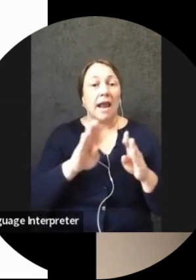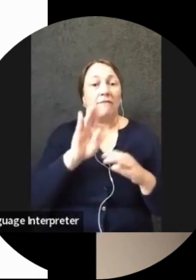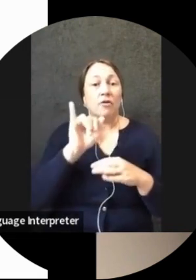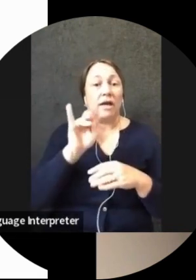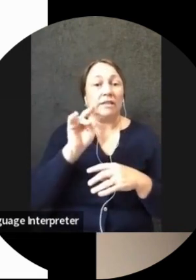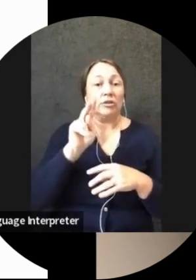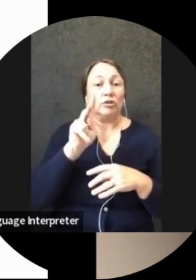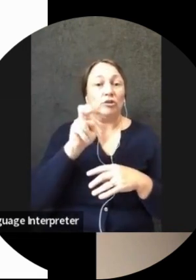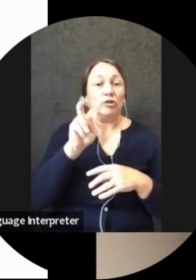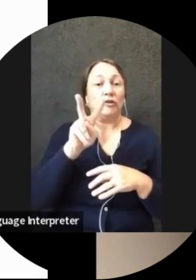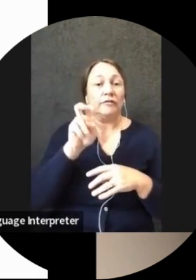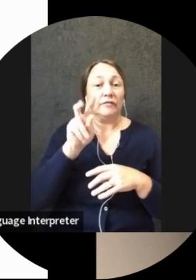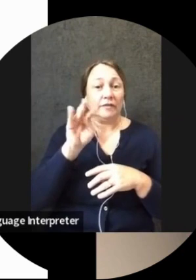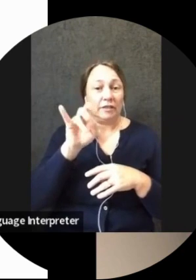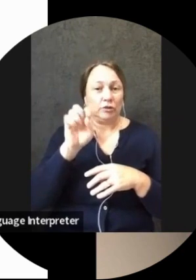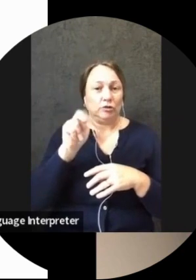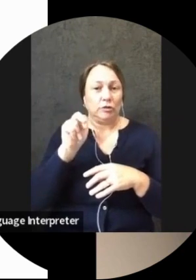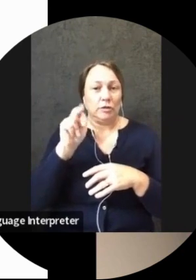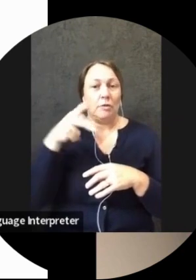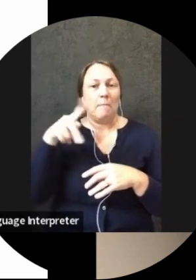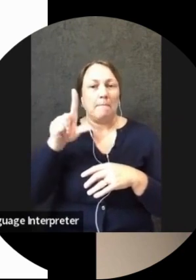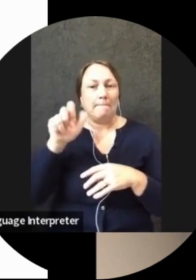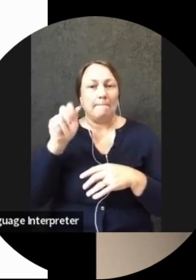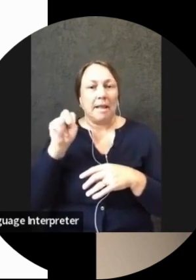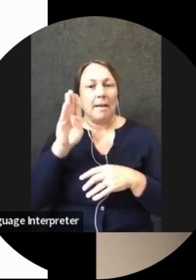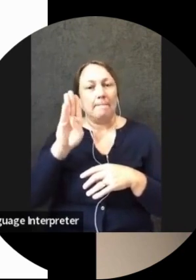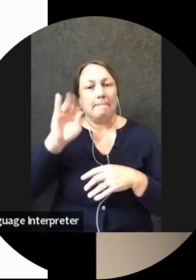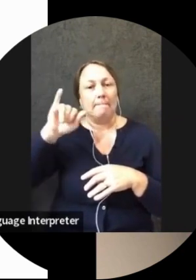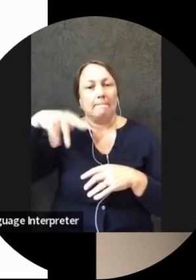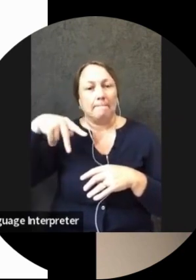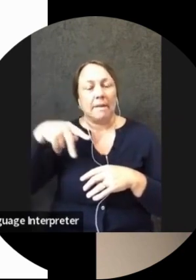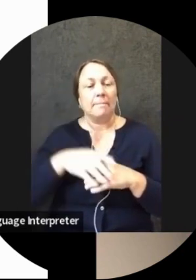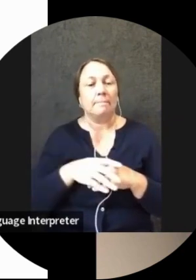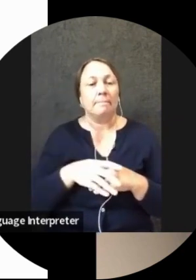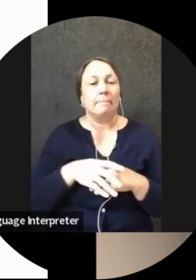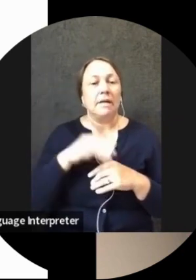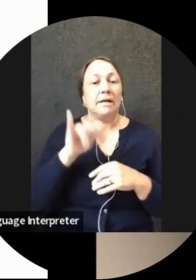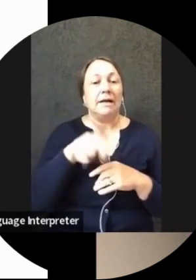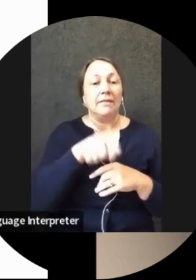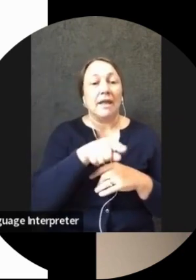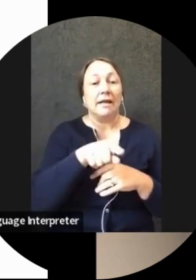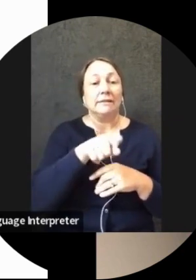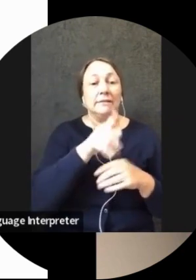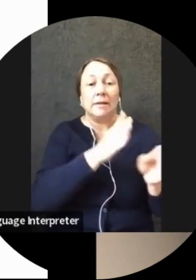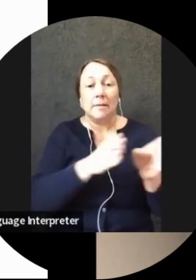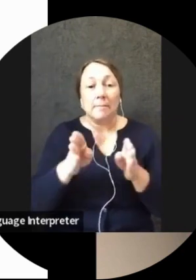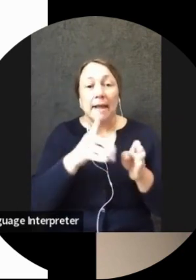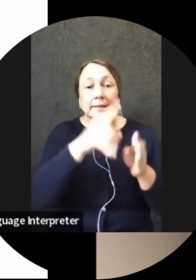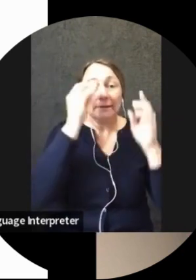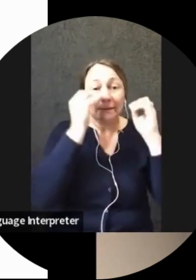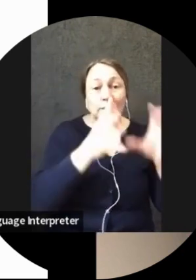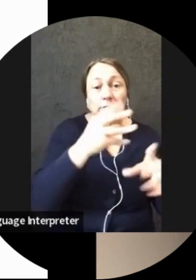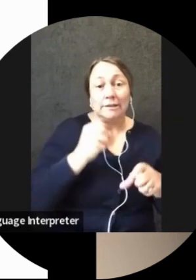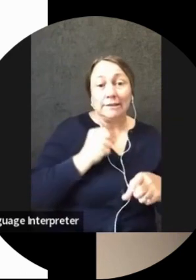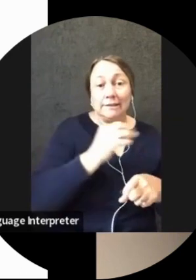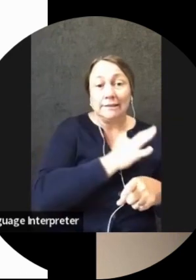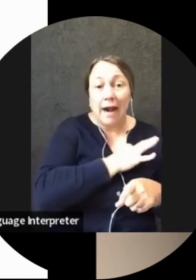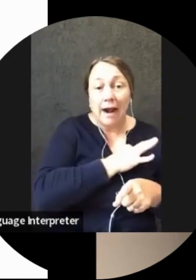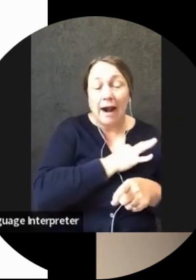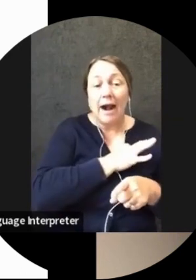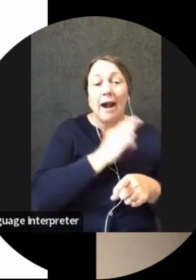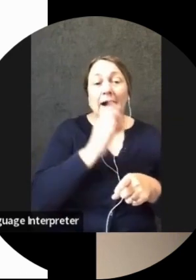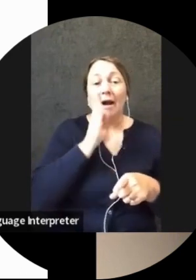that's right here. And that's developed with teachers and other